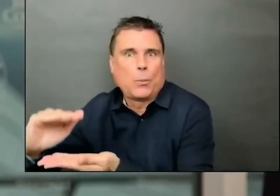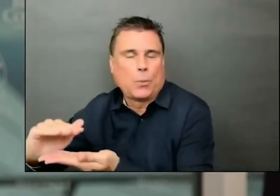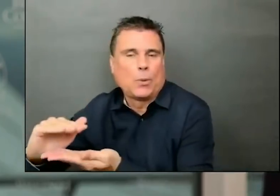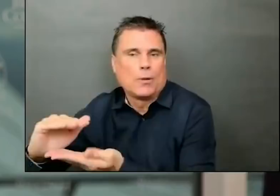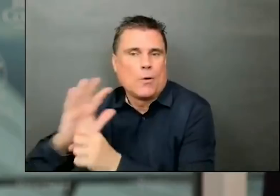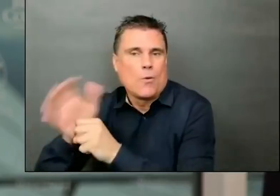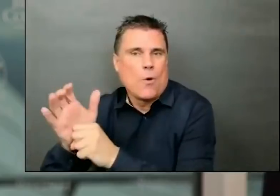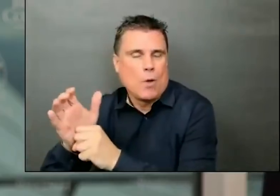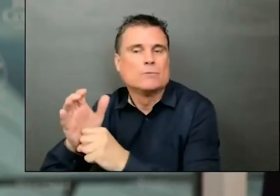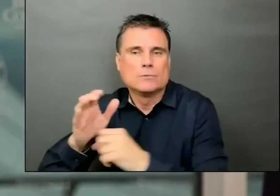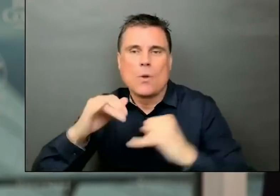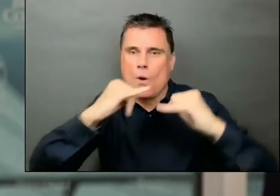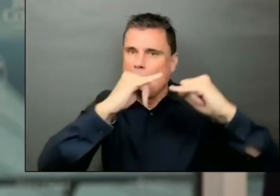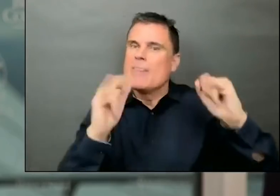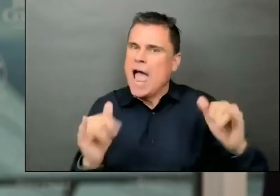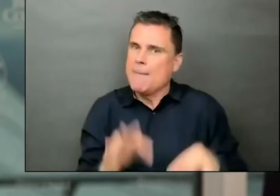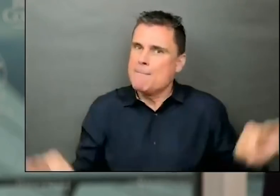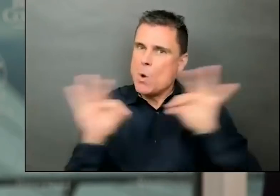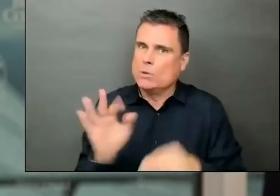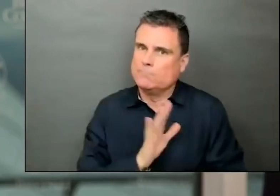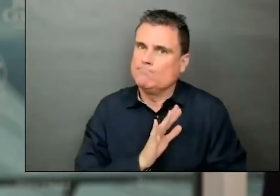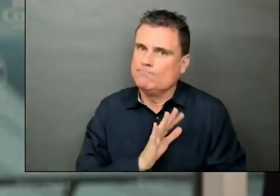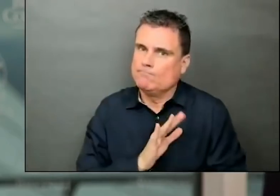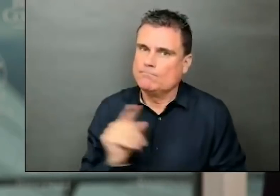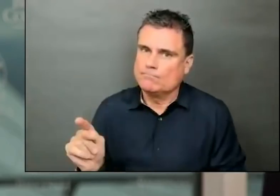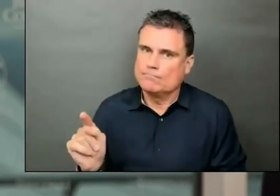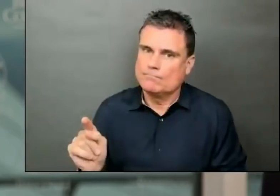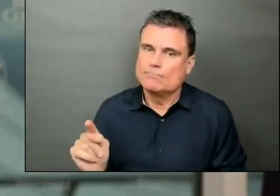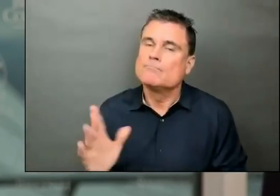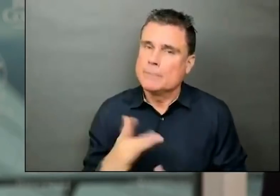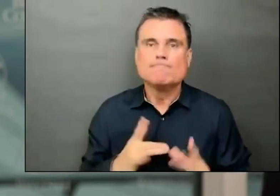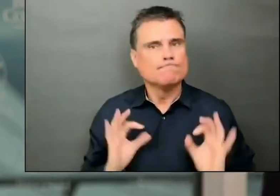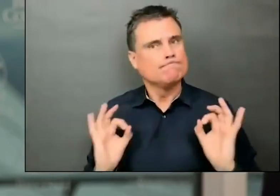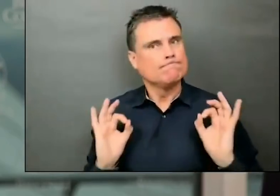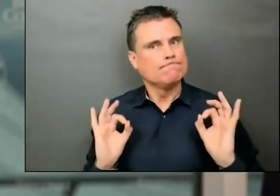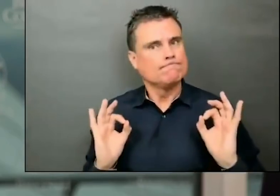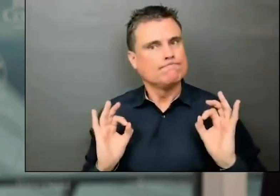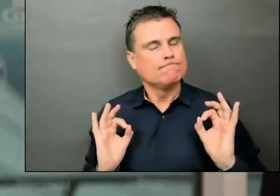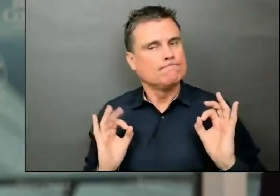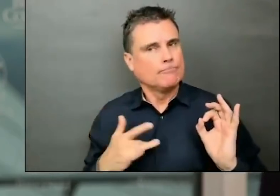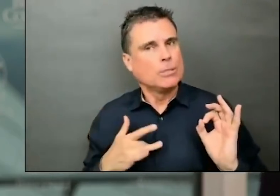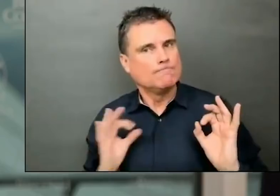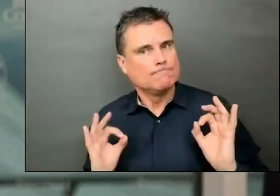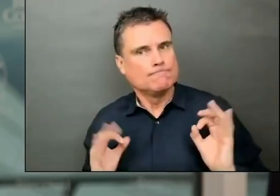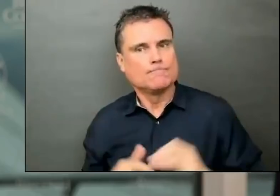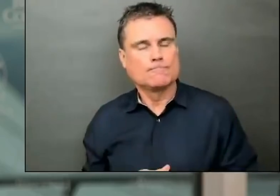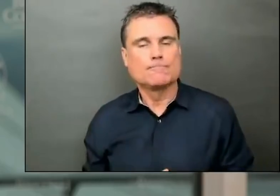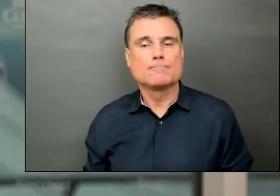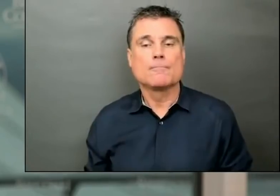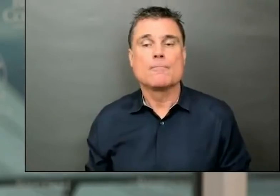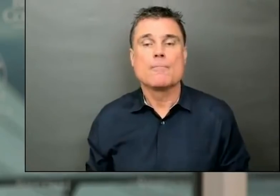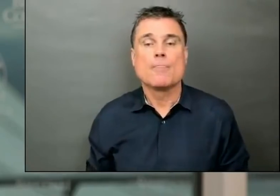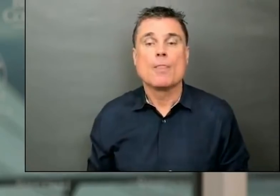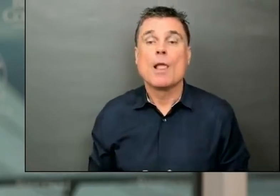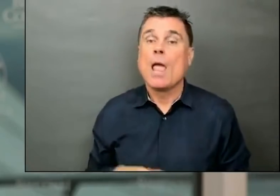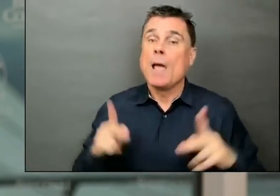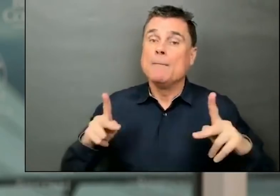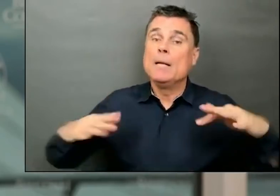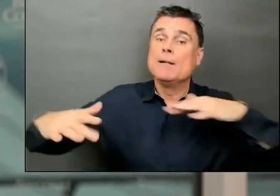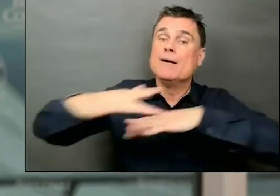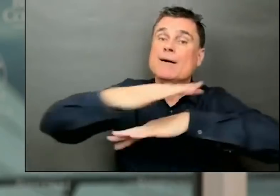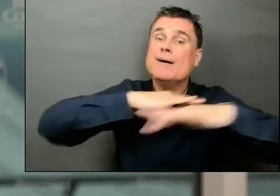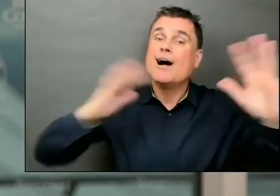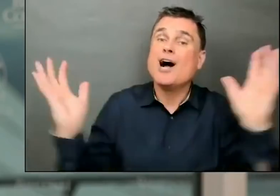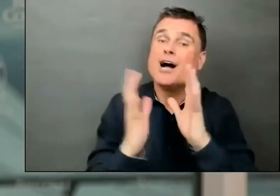illness. And this is important and welcome news for us all. By spending less time with others, by staying